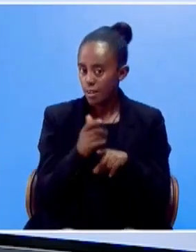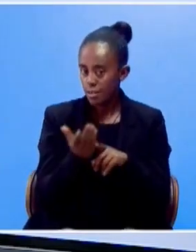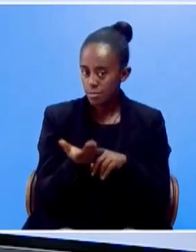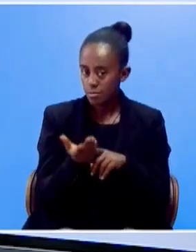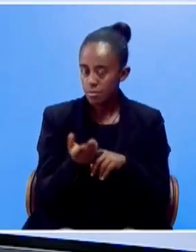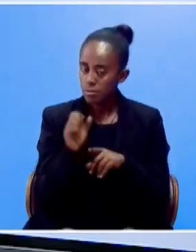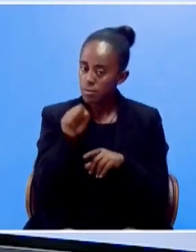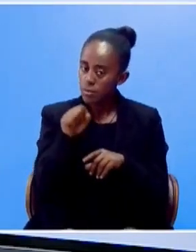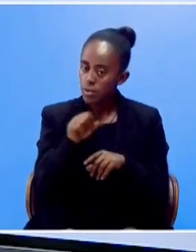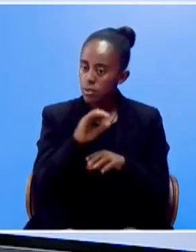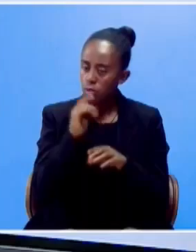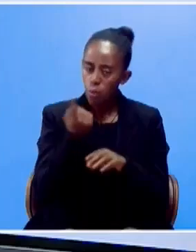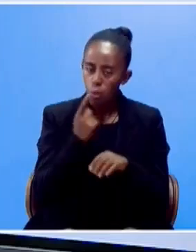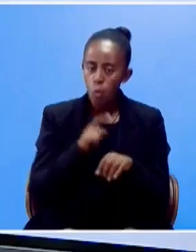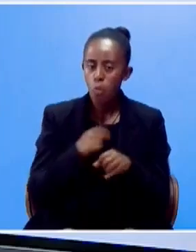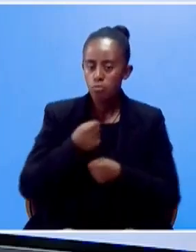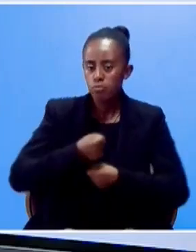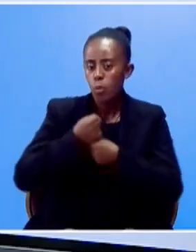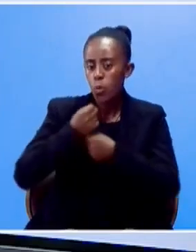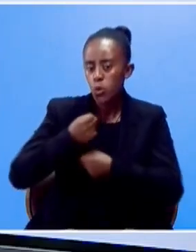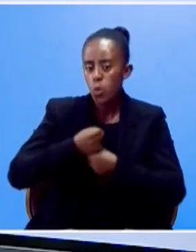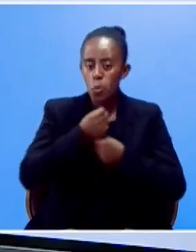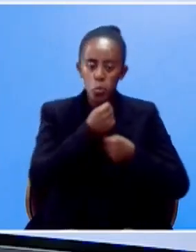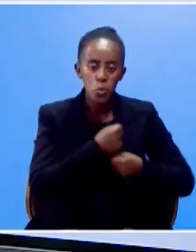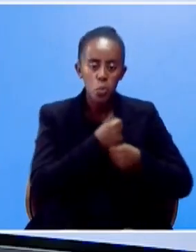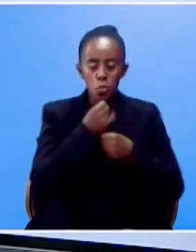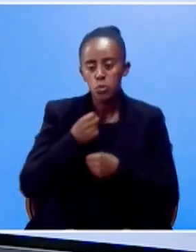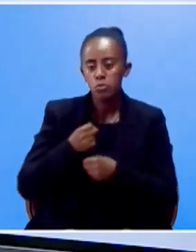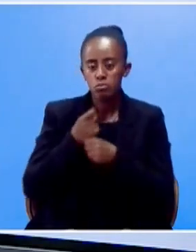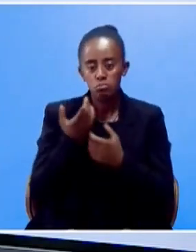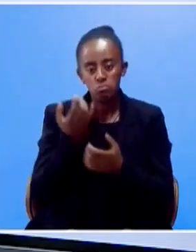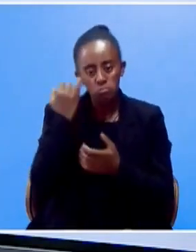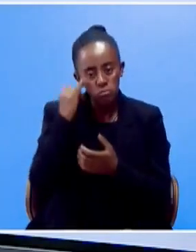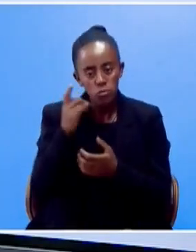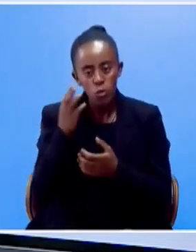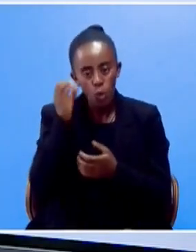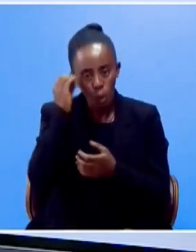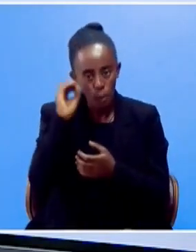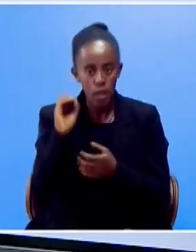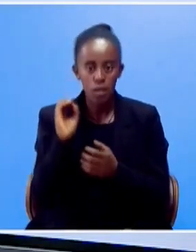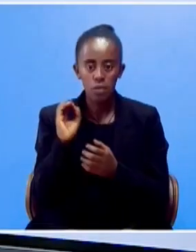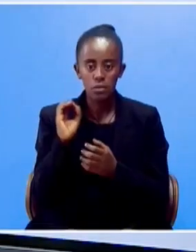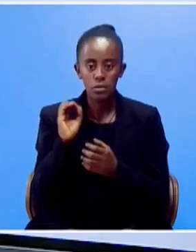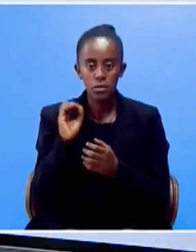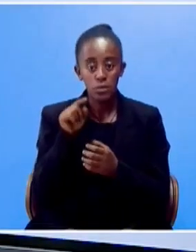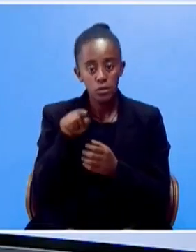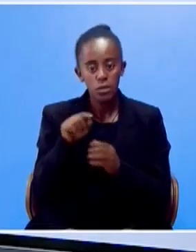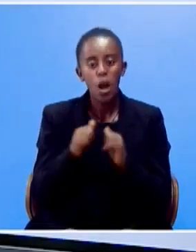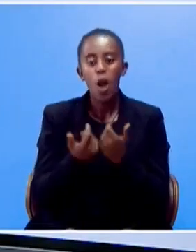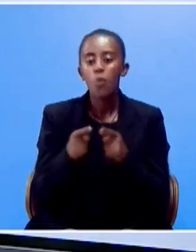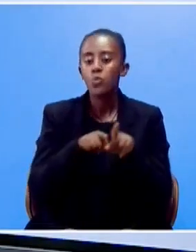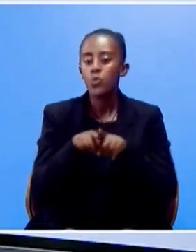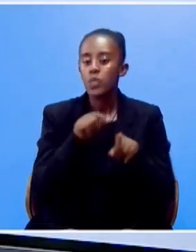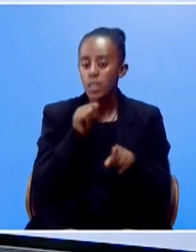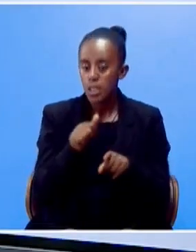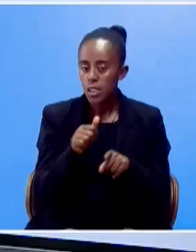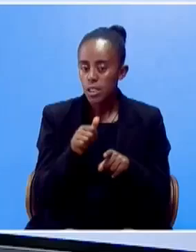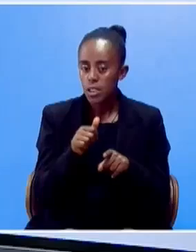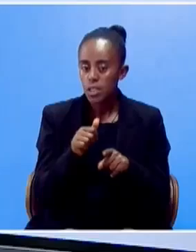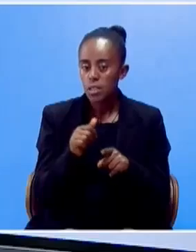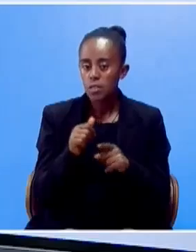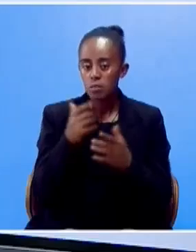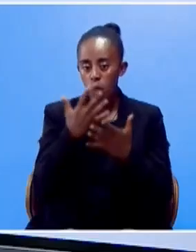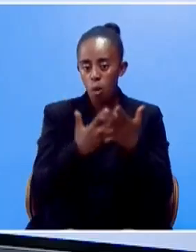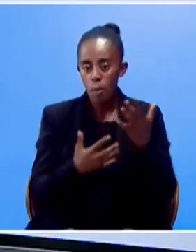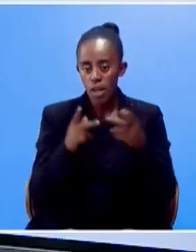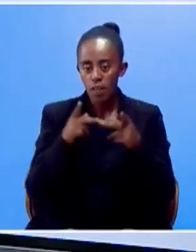You don't always support people's point of view or opinion, yeah? So how do we disagree? We will see the common